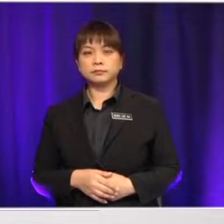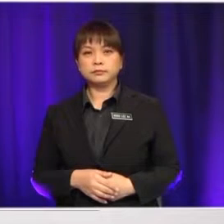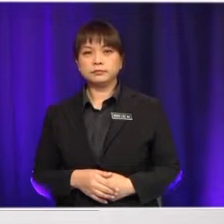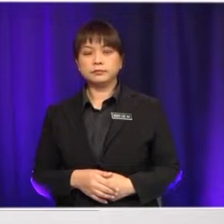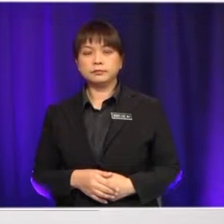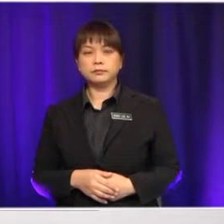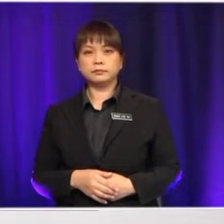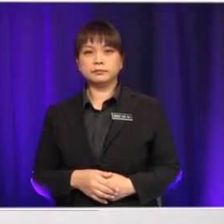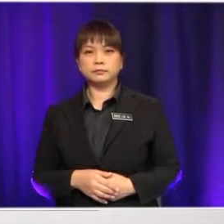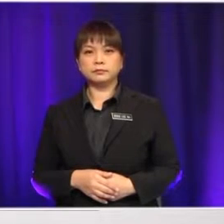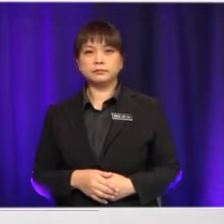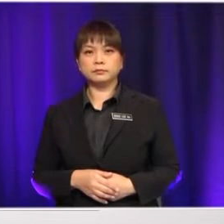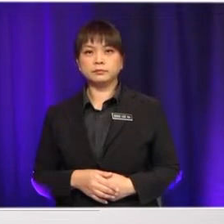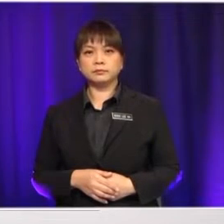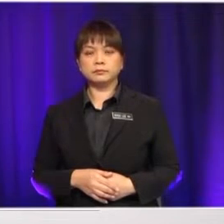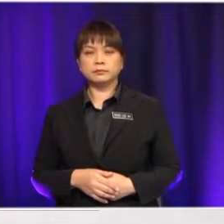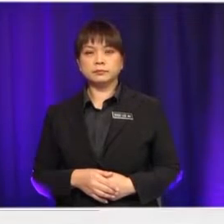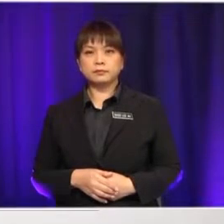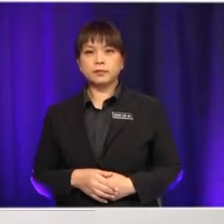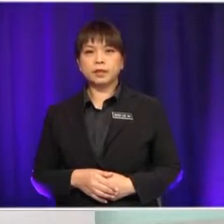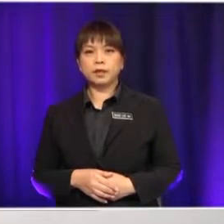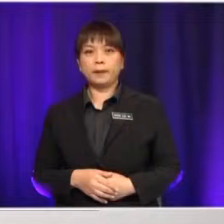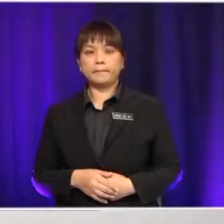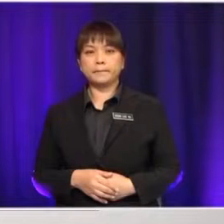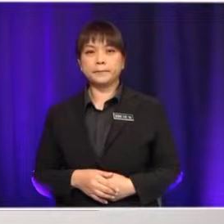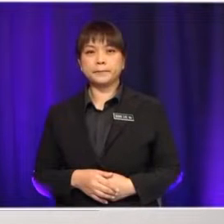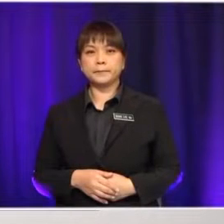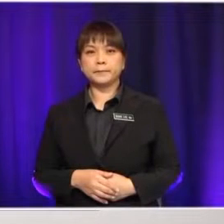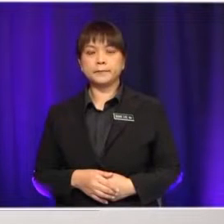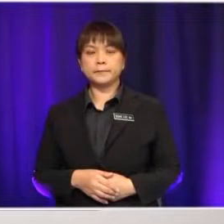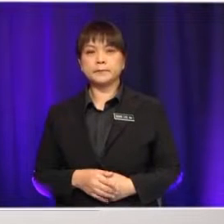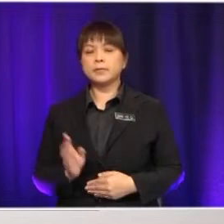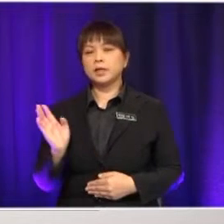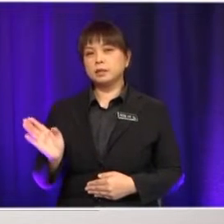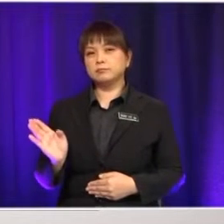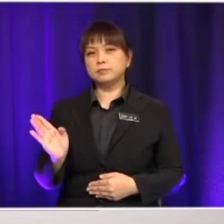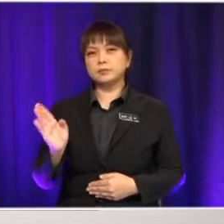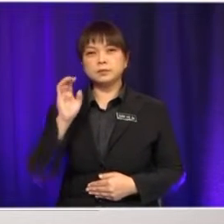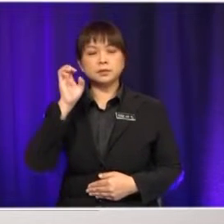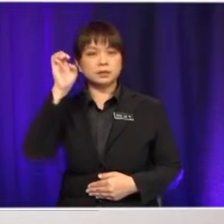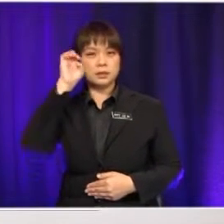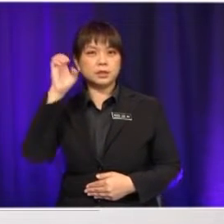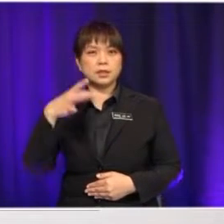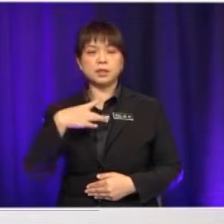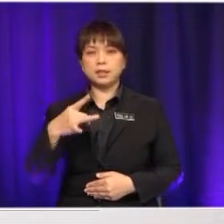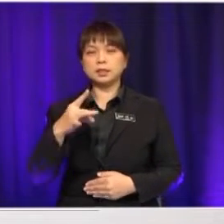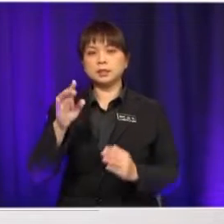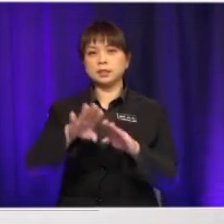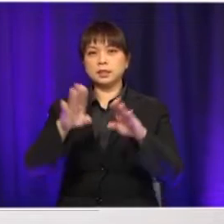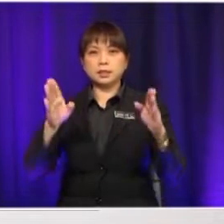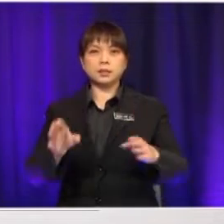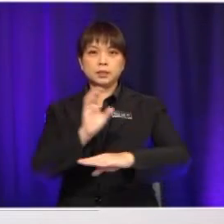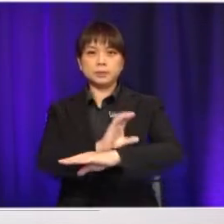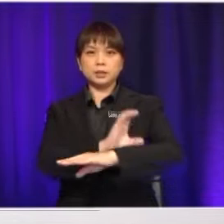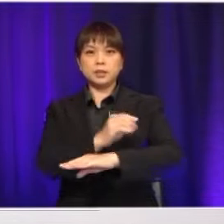let's Wen Kai start first. Well, for me, I like a desktop computer because it has a more